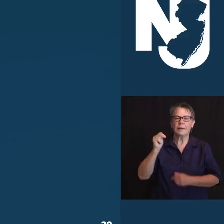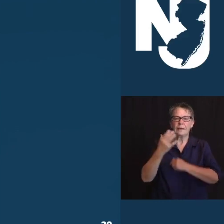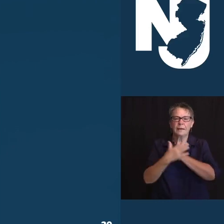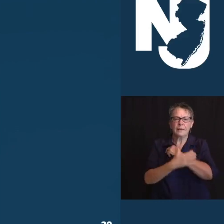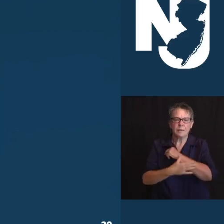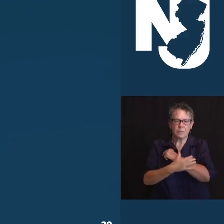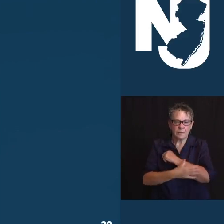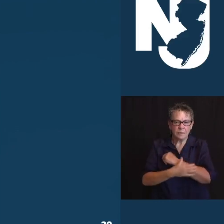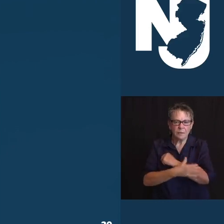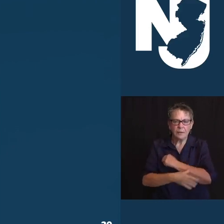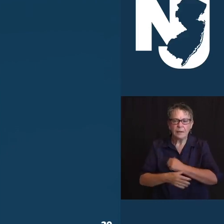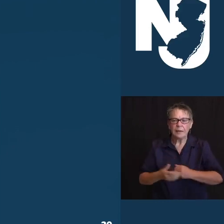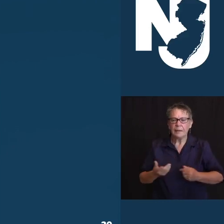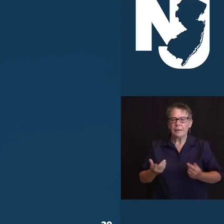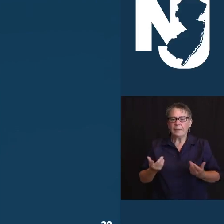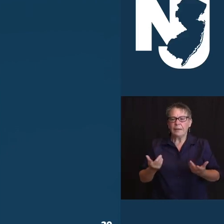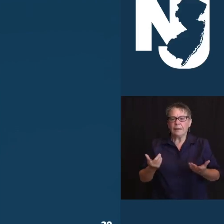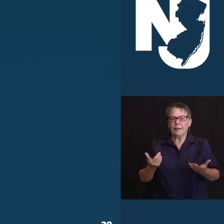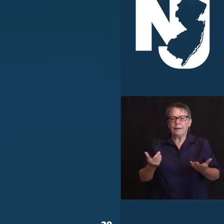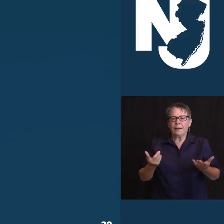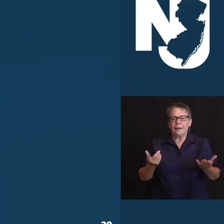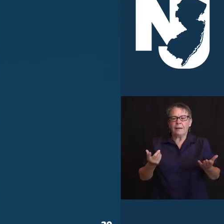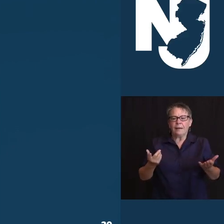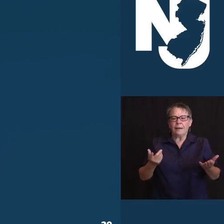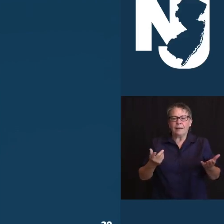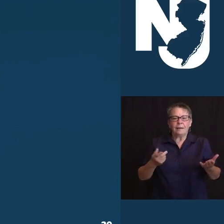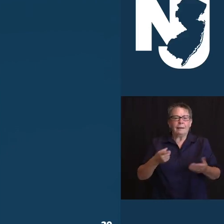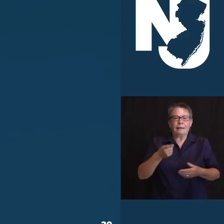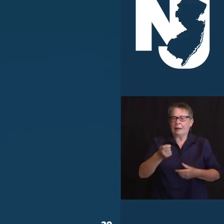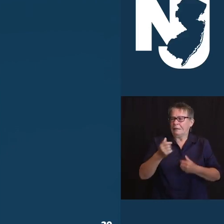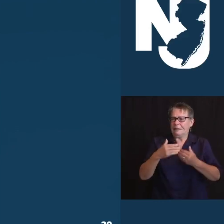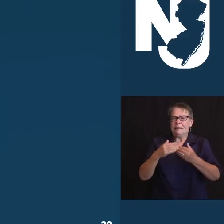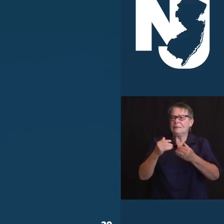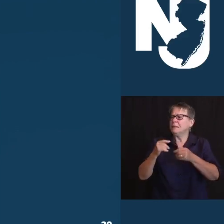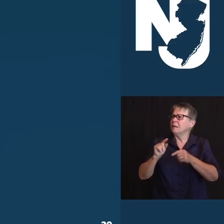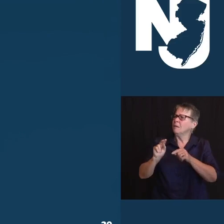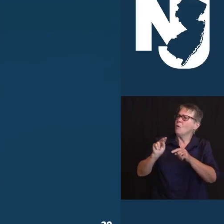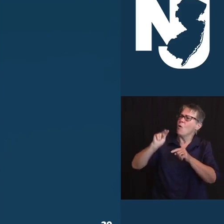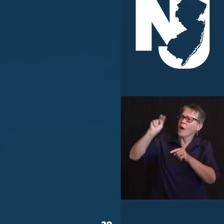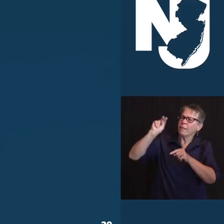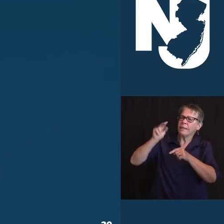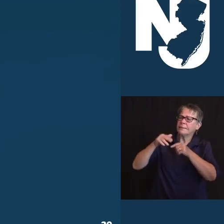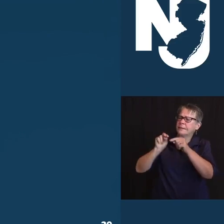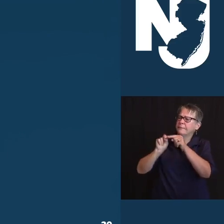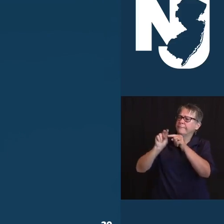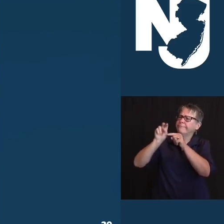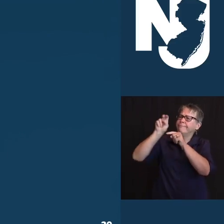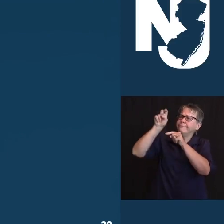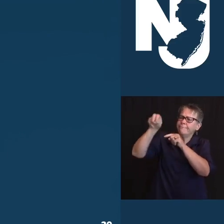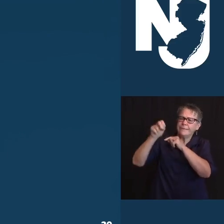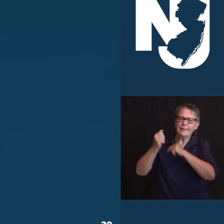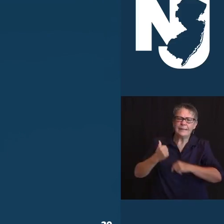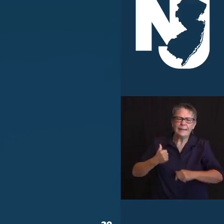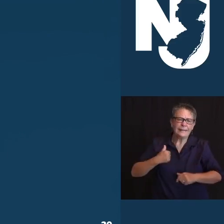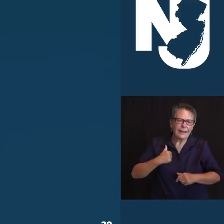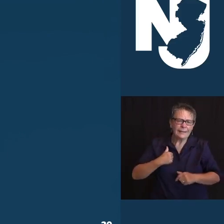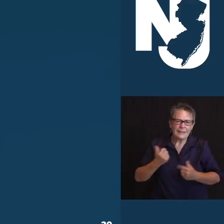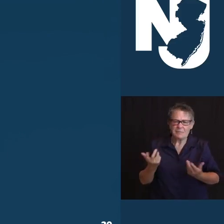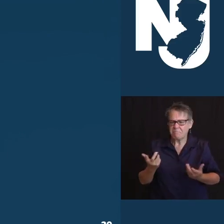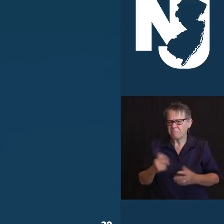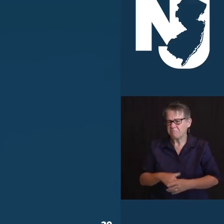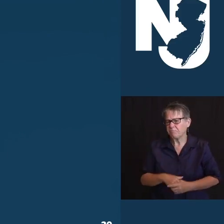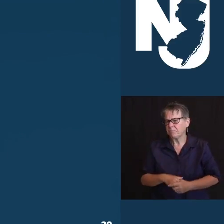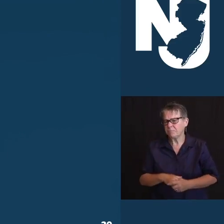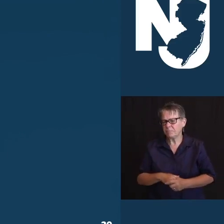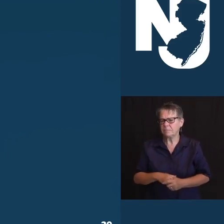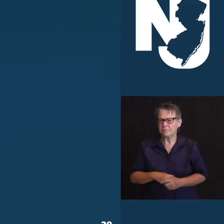upstate New York. That's north of Trenton, Pat. A star athlete. I'm still hurting from the baseball thing the other day. A star athlete in